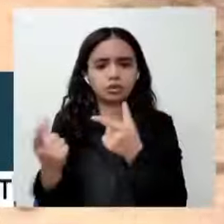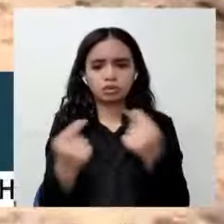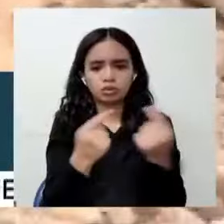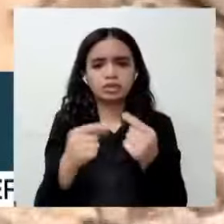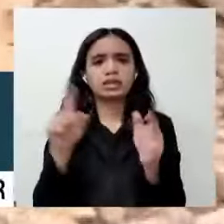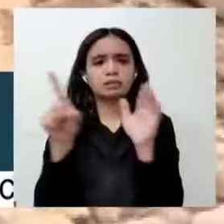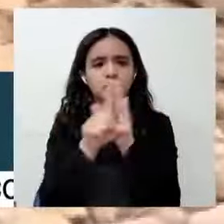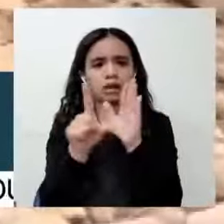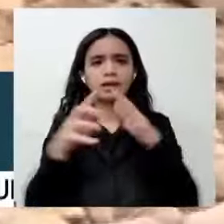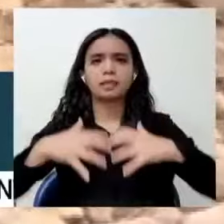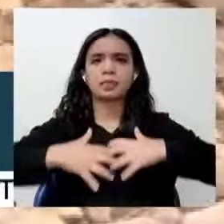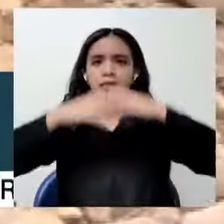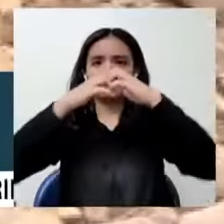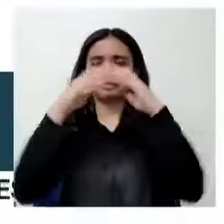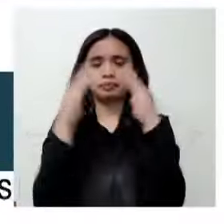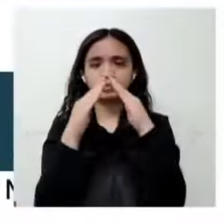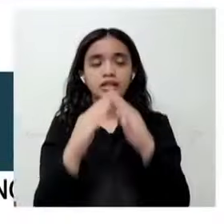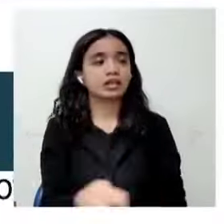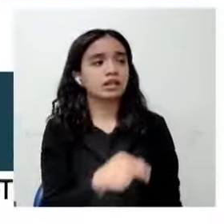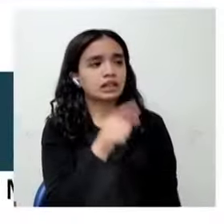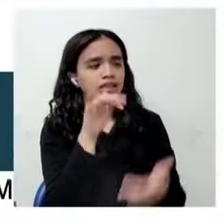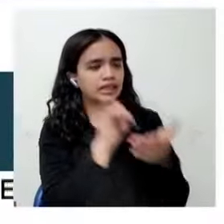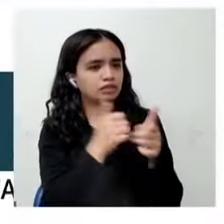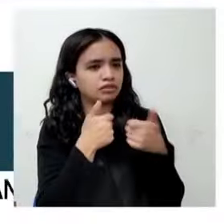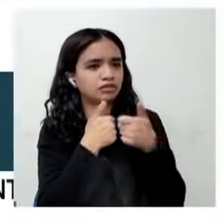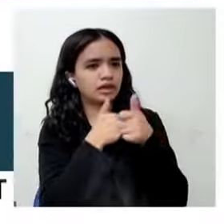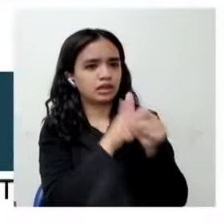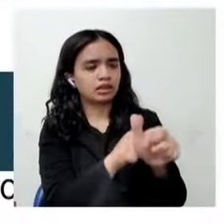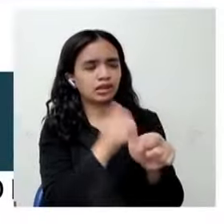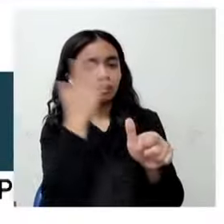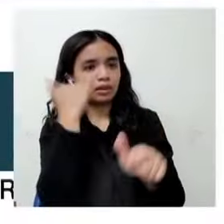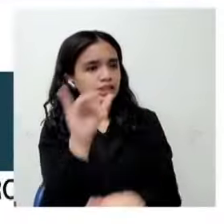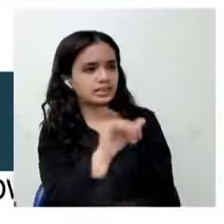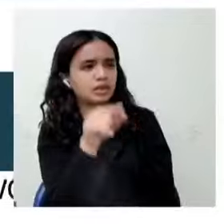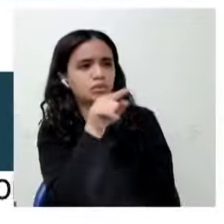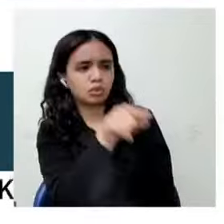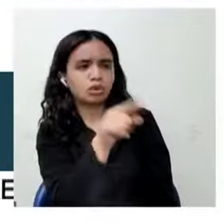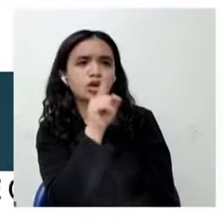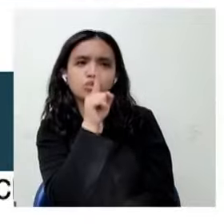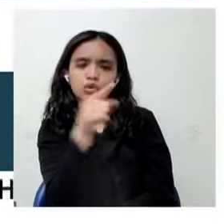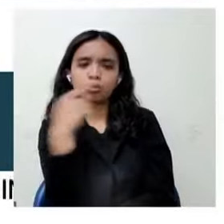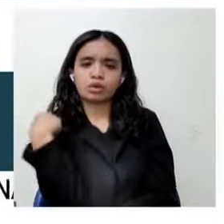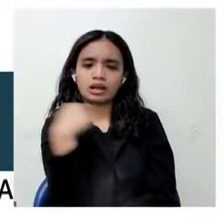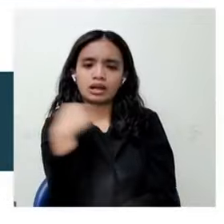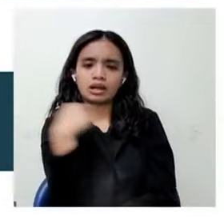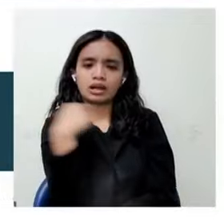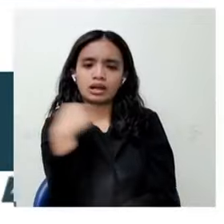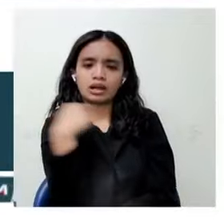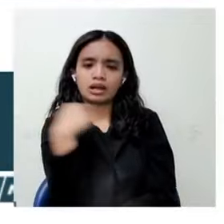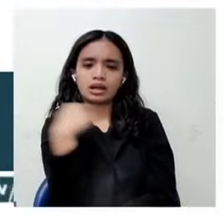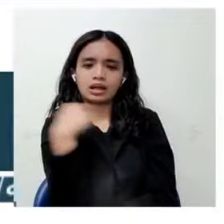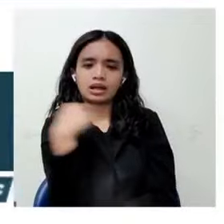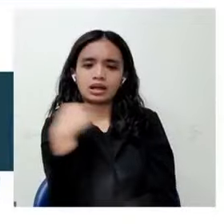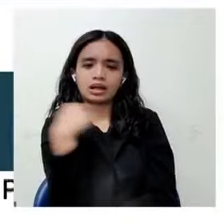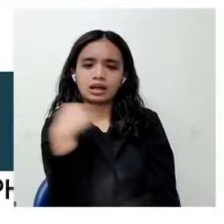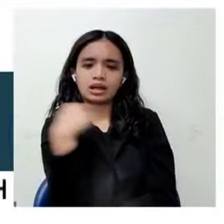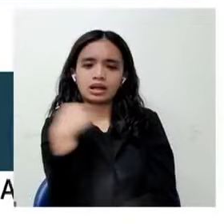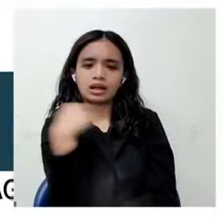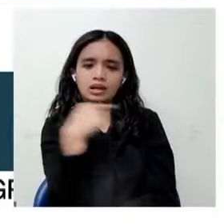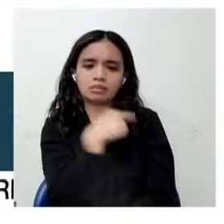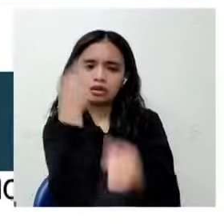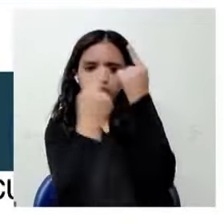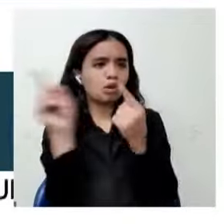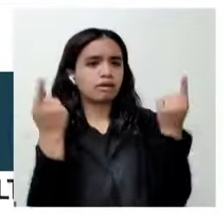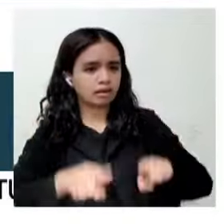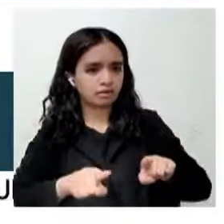You know, Congressman, we've been following this very closely because, like you, we're also very concerned about what had happened there. So that's the situation before